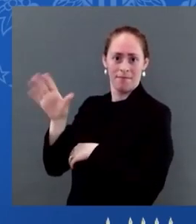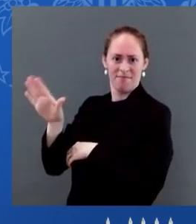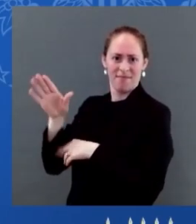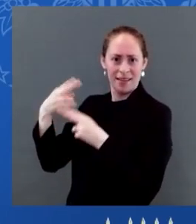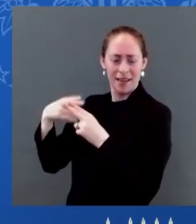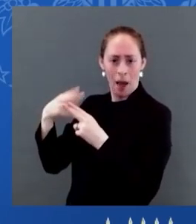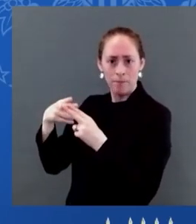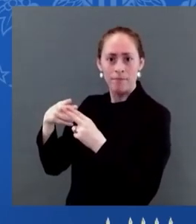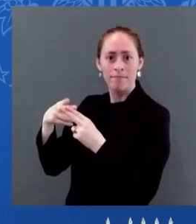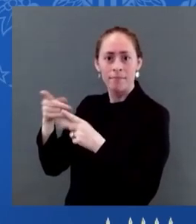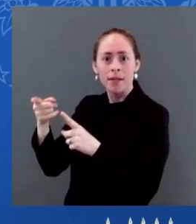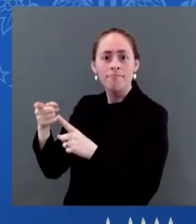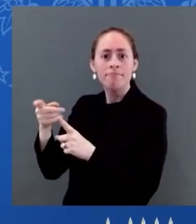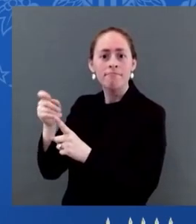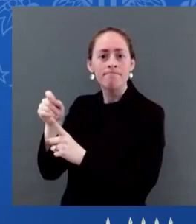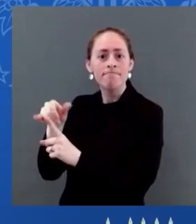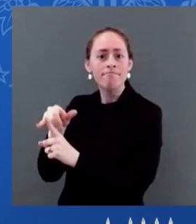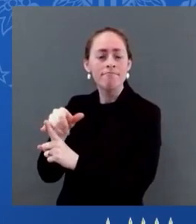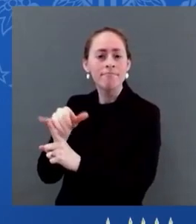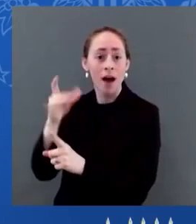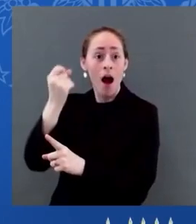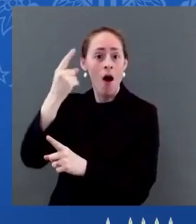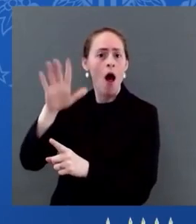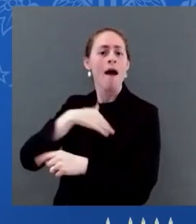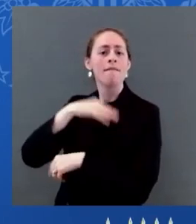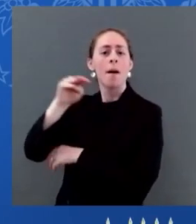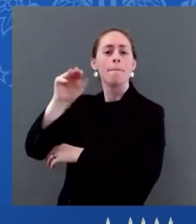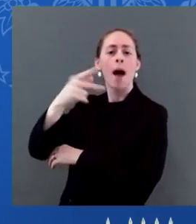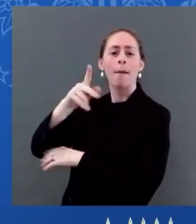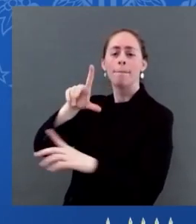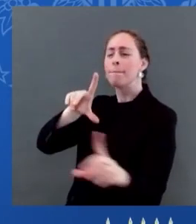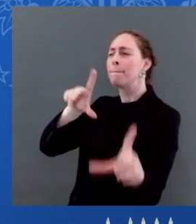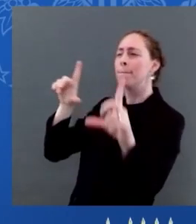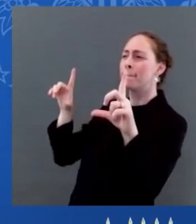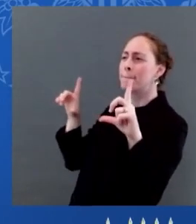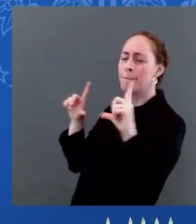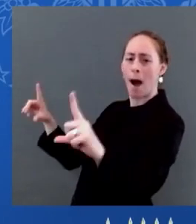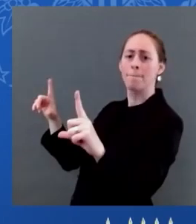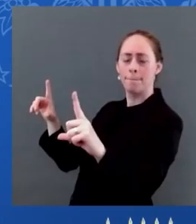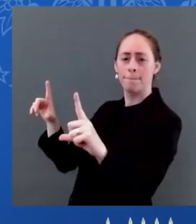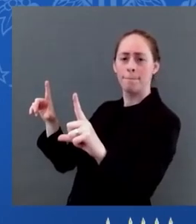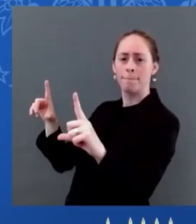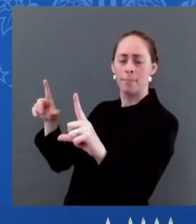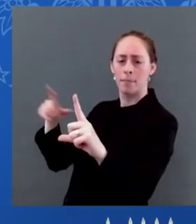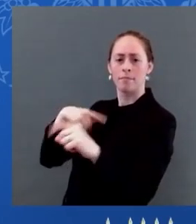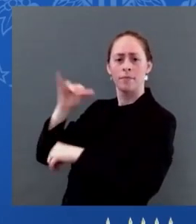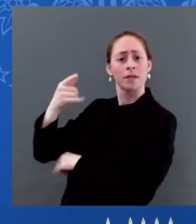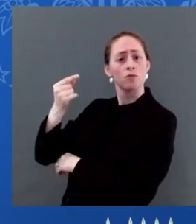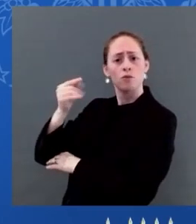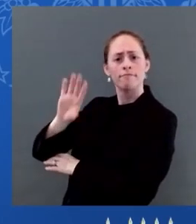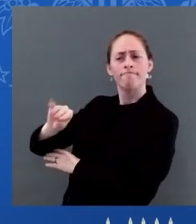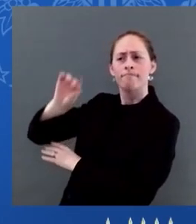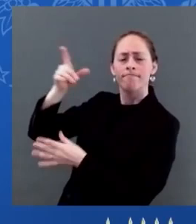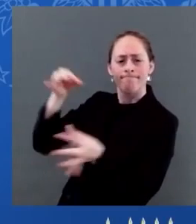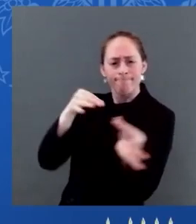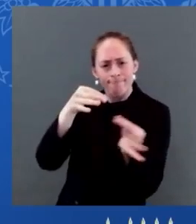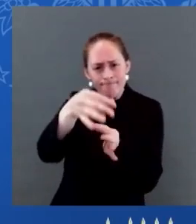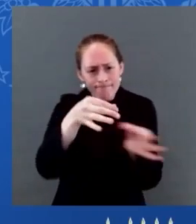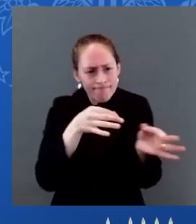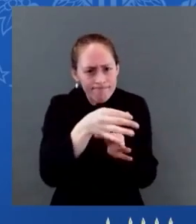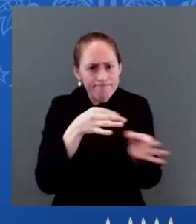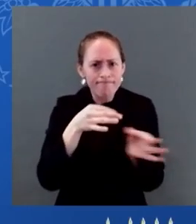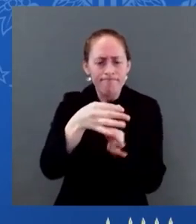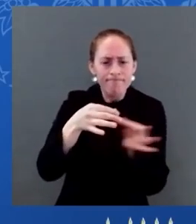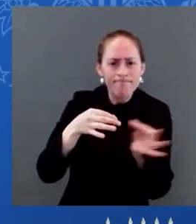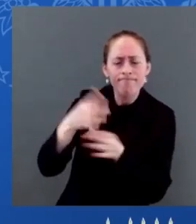and it was so depressing when she was about what happened. She'd give me every detail. All of a sudden, she looked at me and she said, Mr.